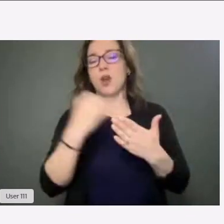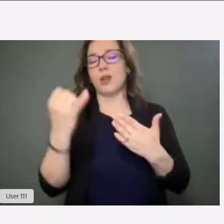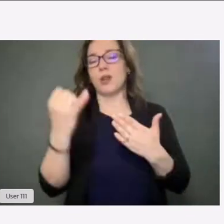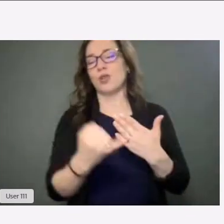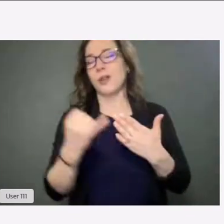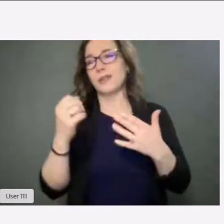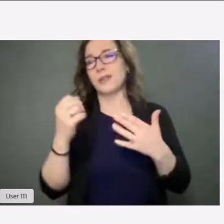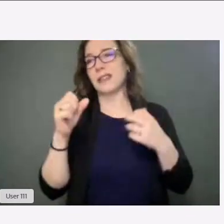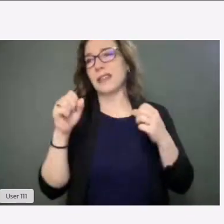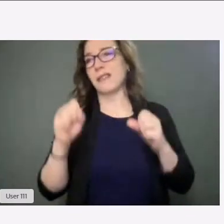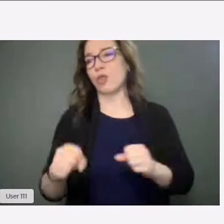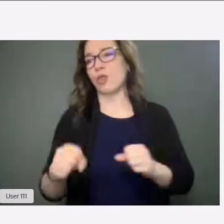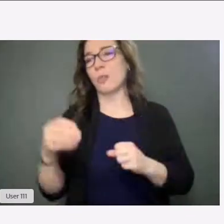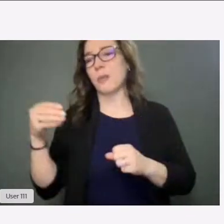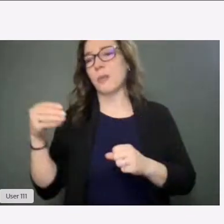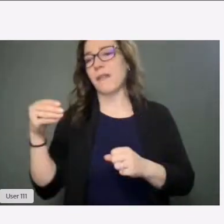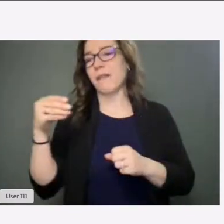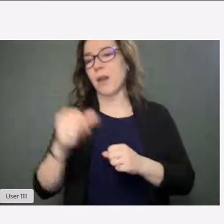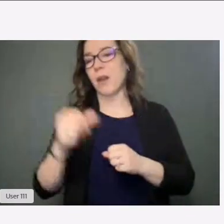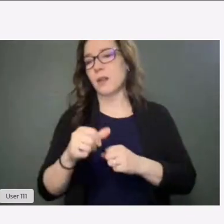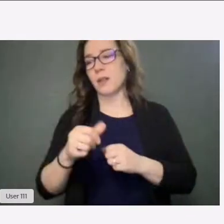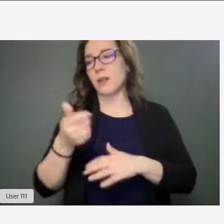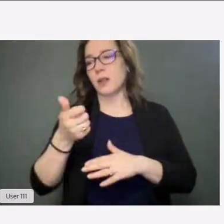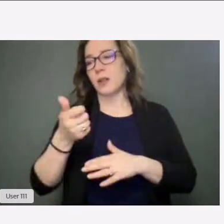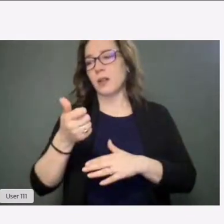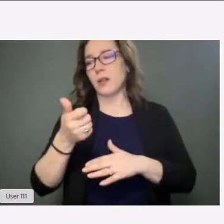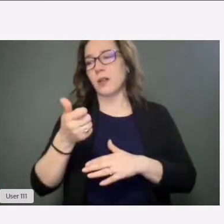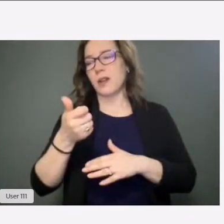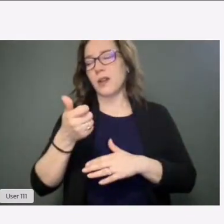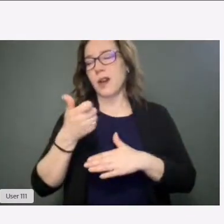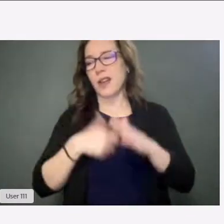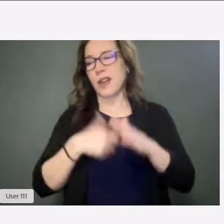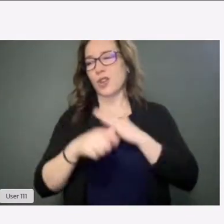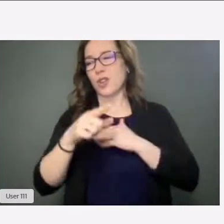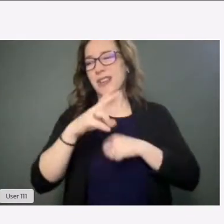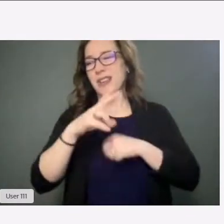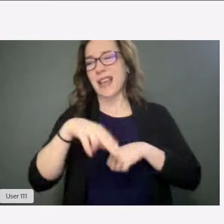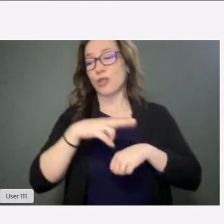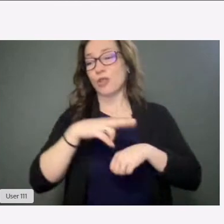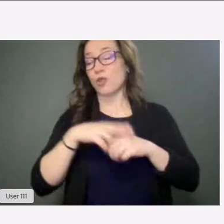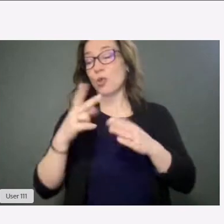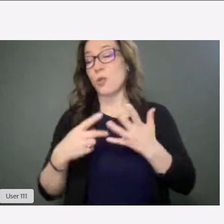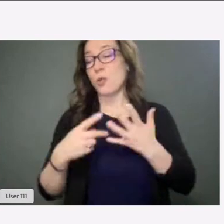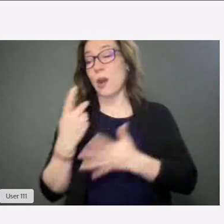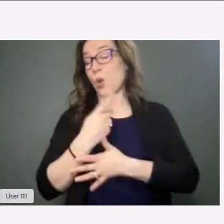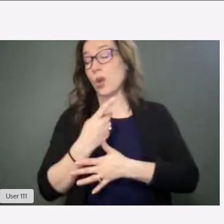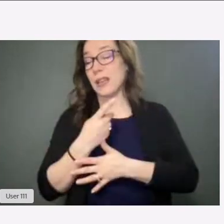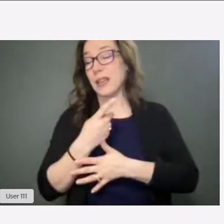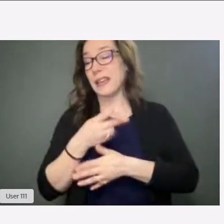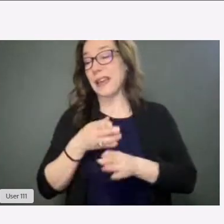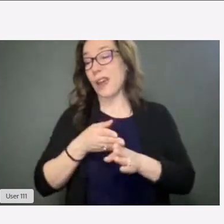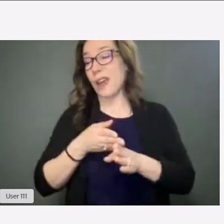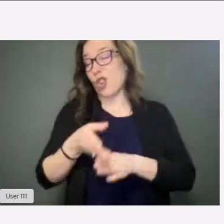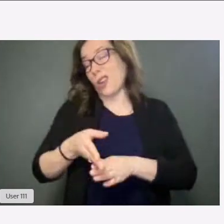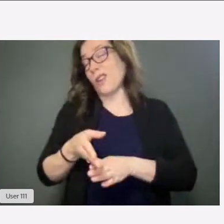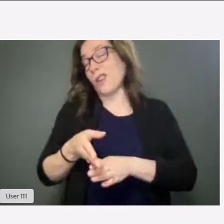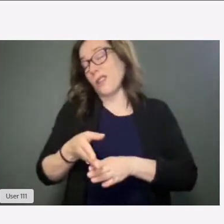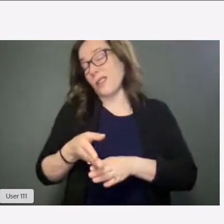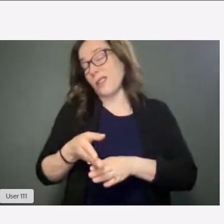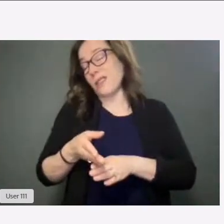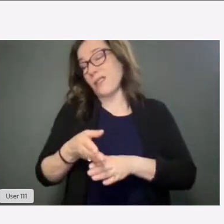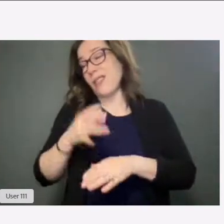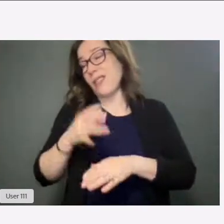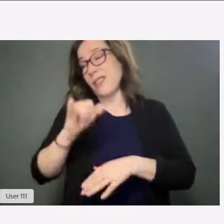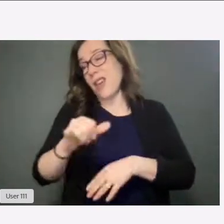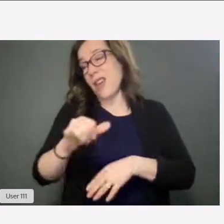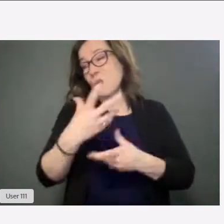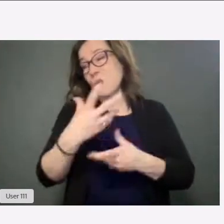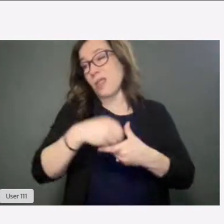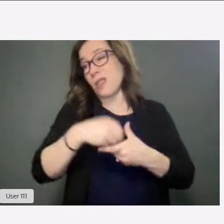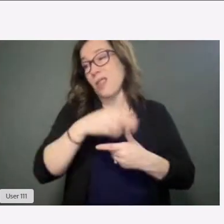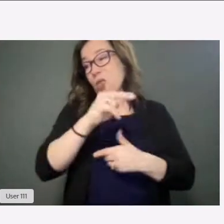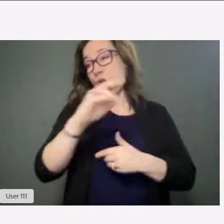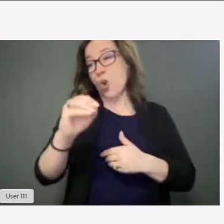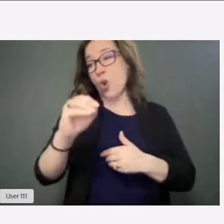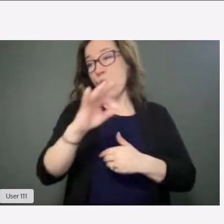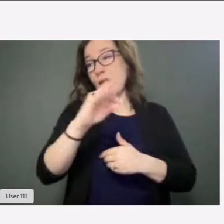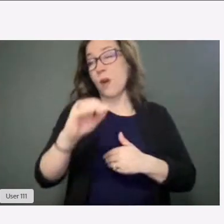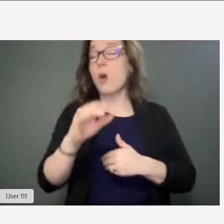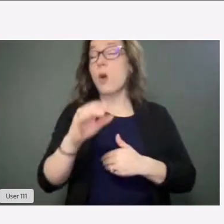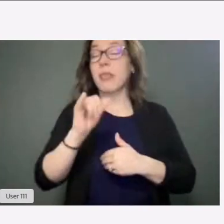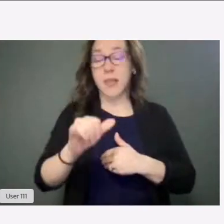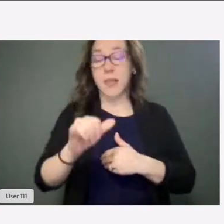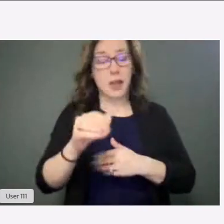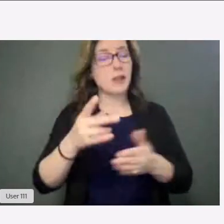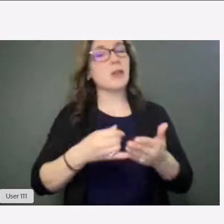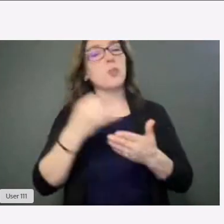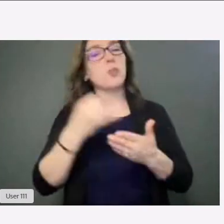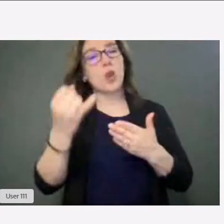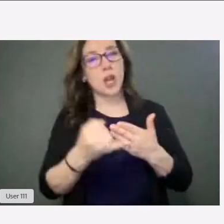projects that could be funded under this national priority area. So again, that's in the NOFO. So we do see that